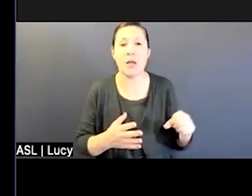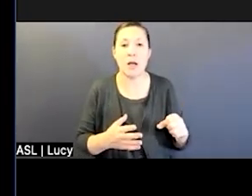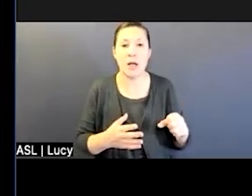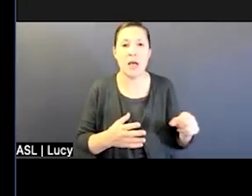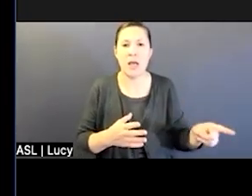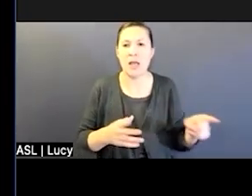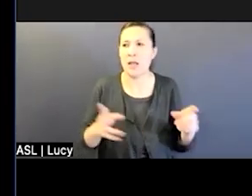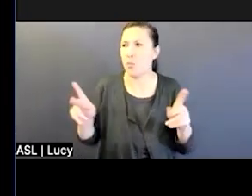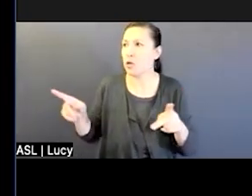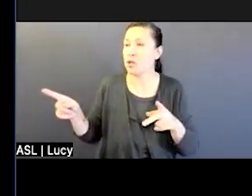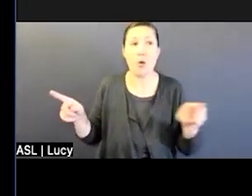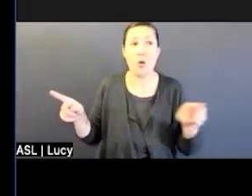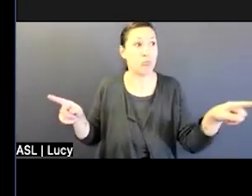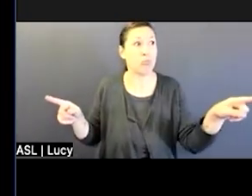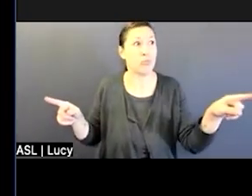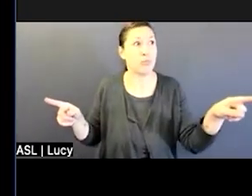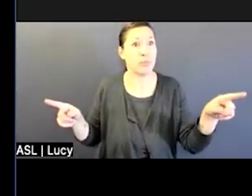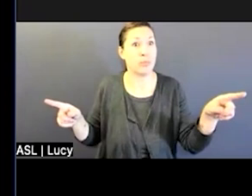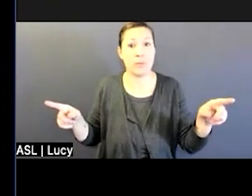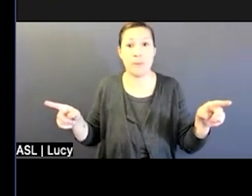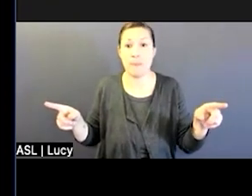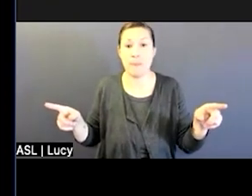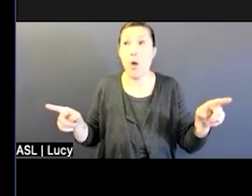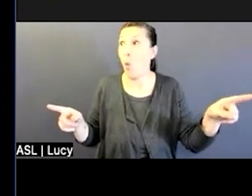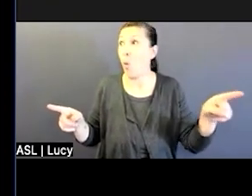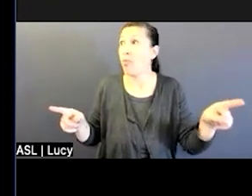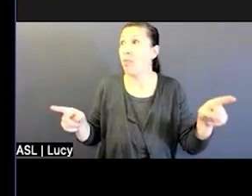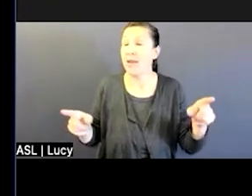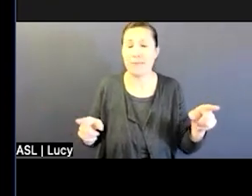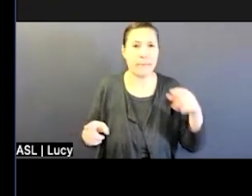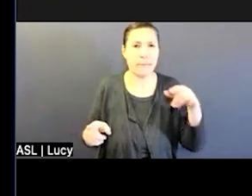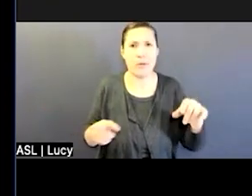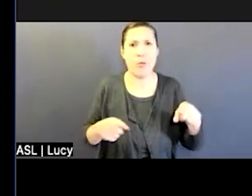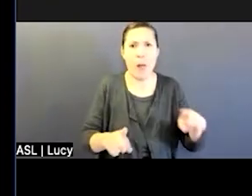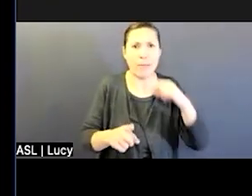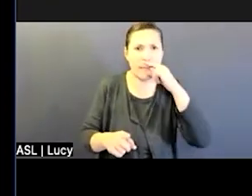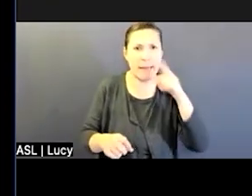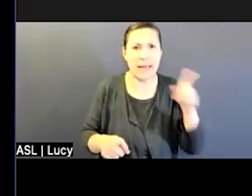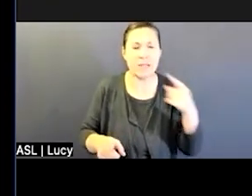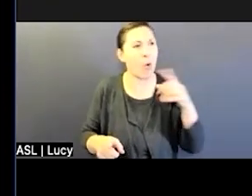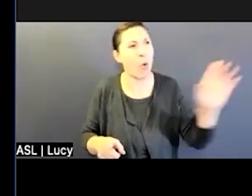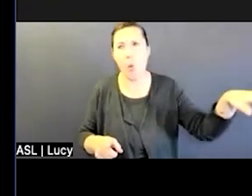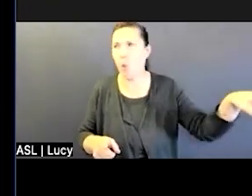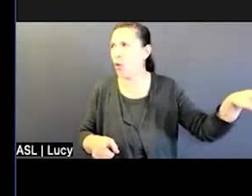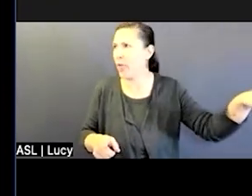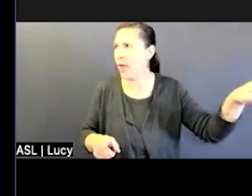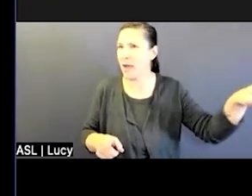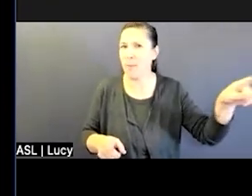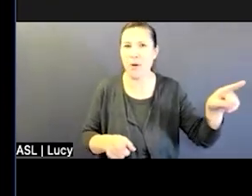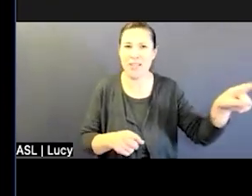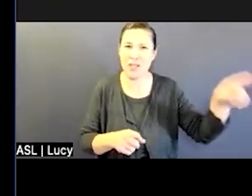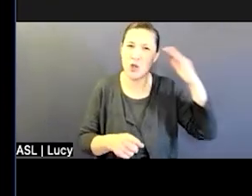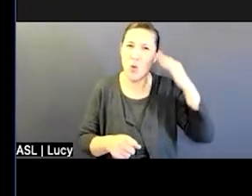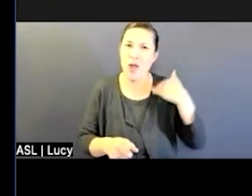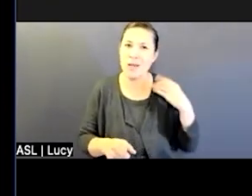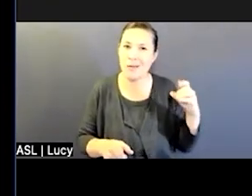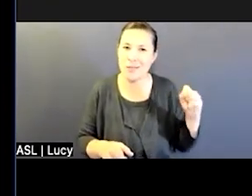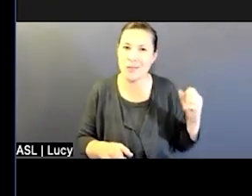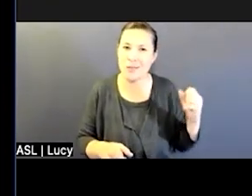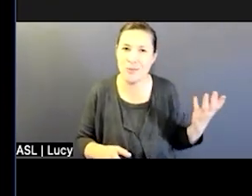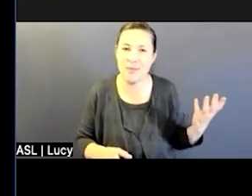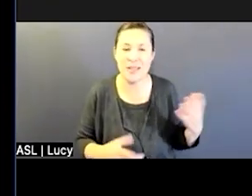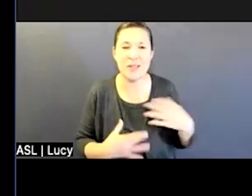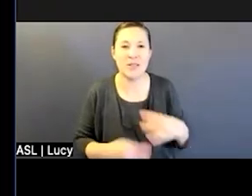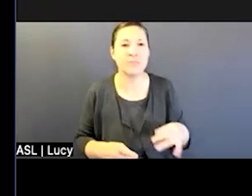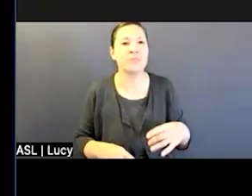because they knew I would have to go over it. I'm just drawn to people with disabilities. I had to go talk to them. But, you know, a lot of that's just true in general.